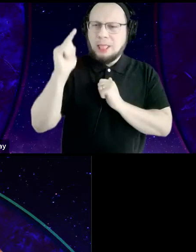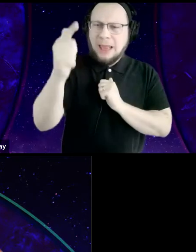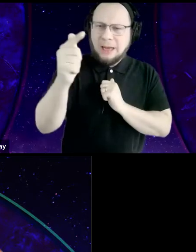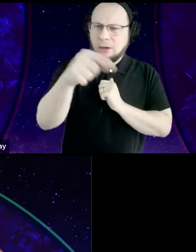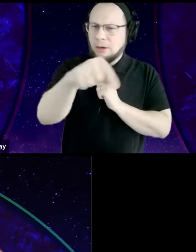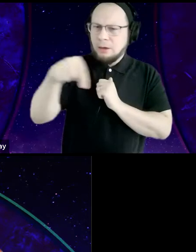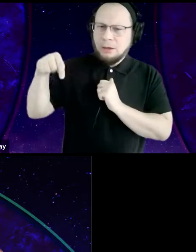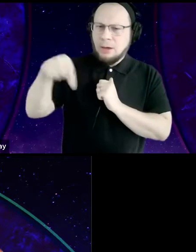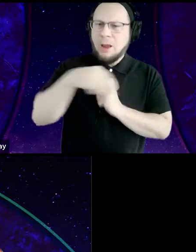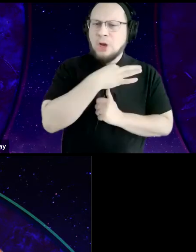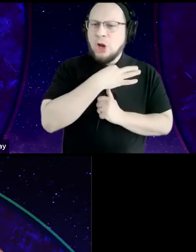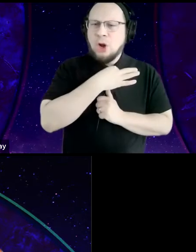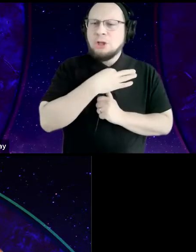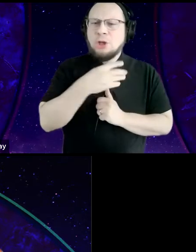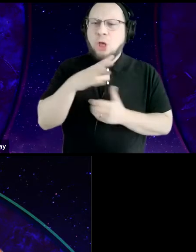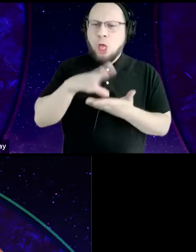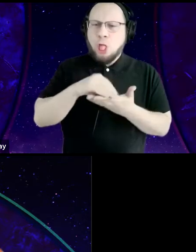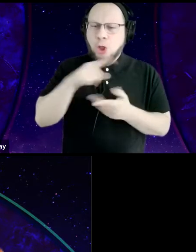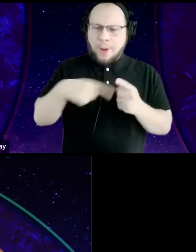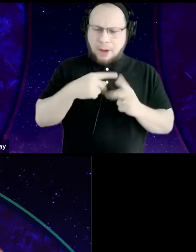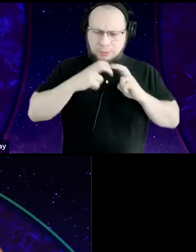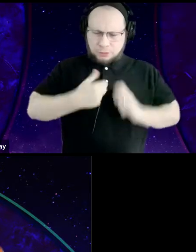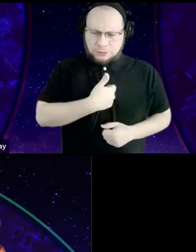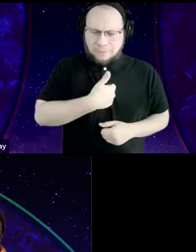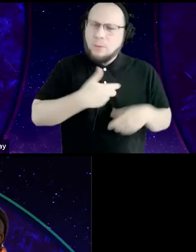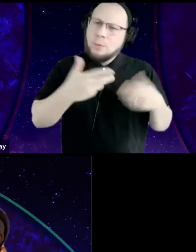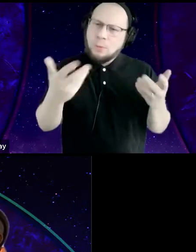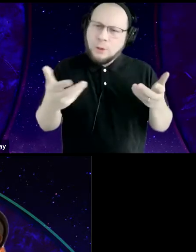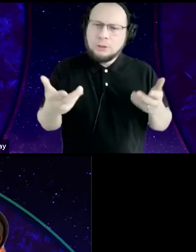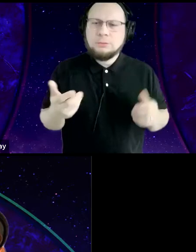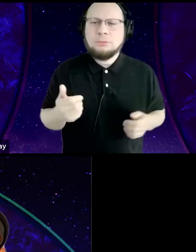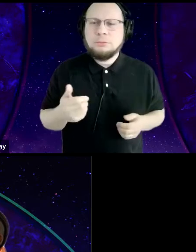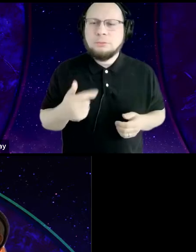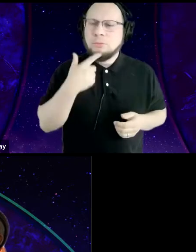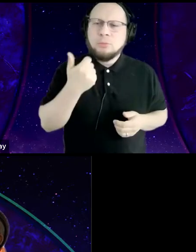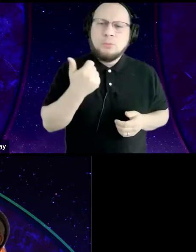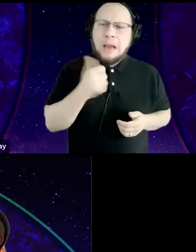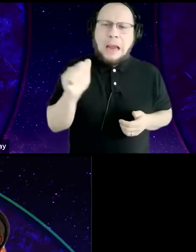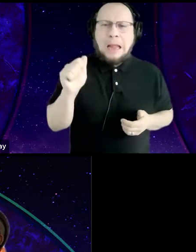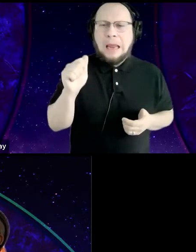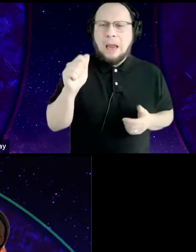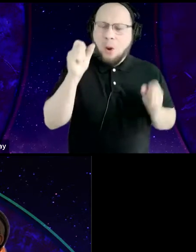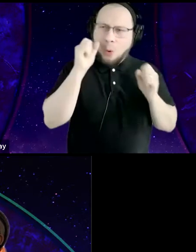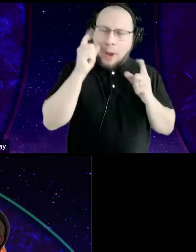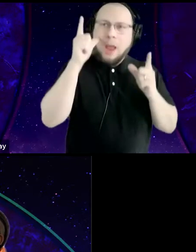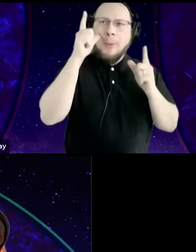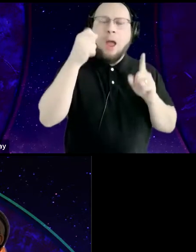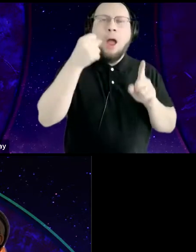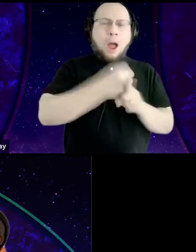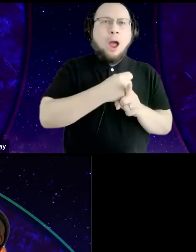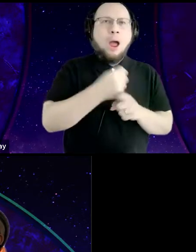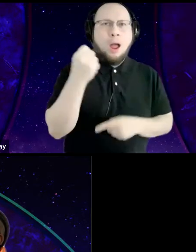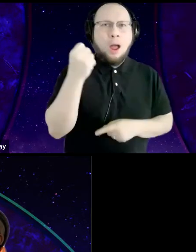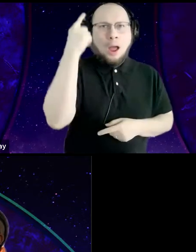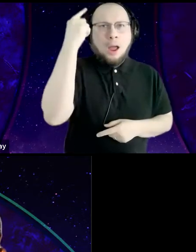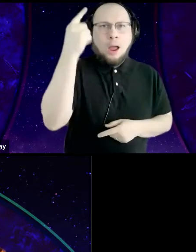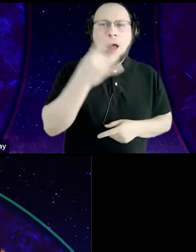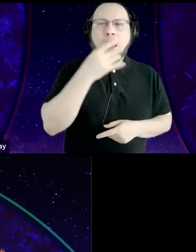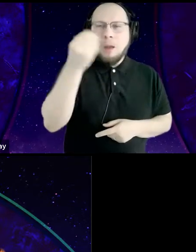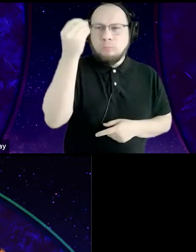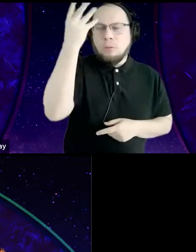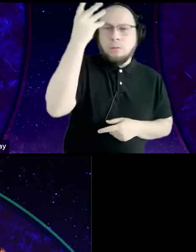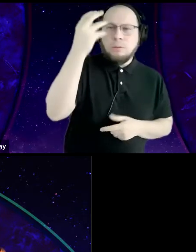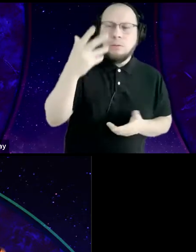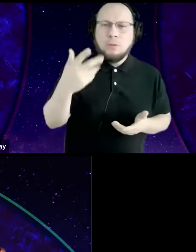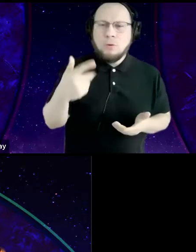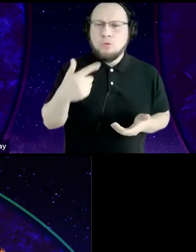what did you learn about yourself? Was there any sort of like awakening, or I don't know, what did working